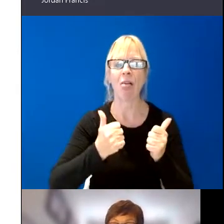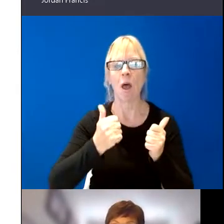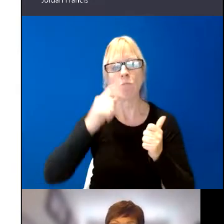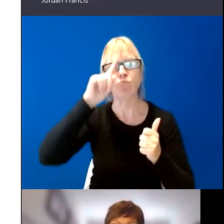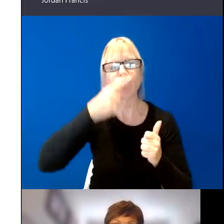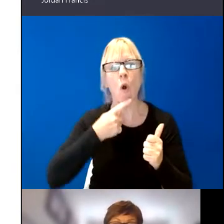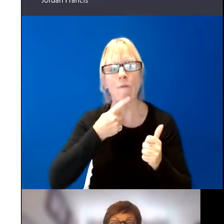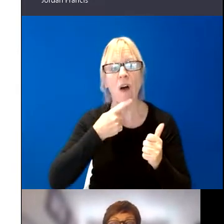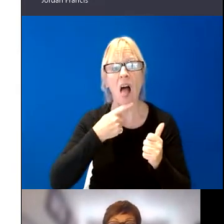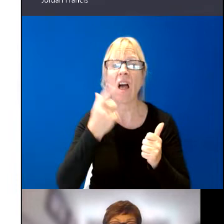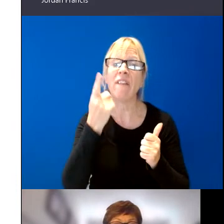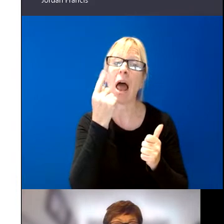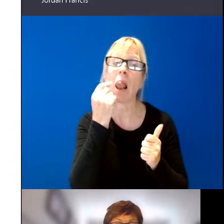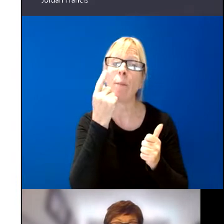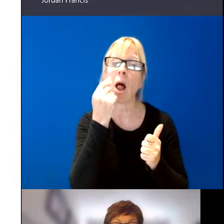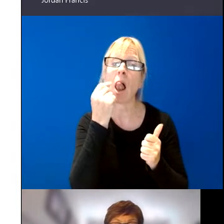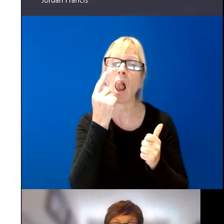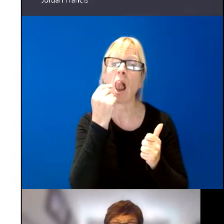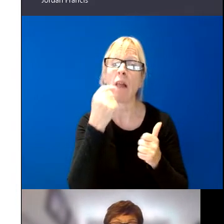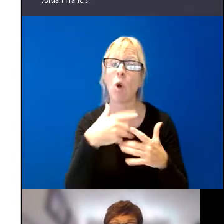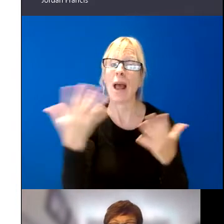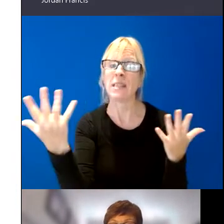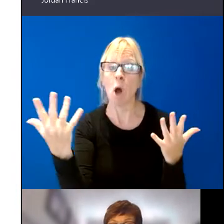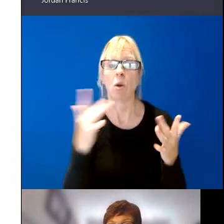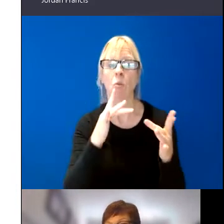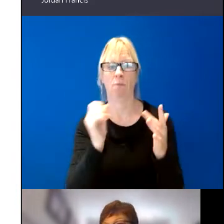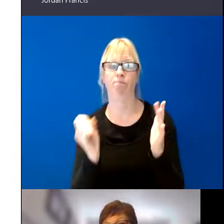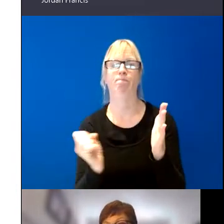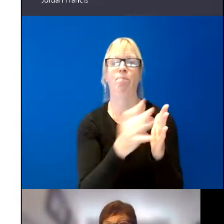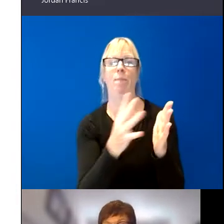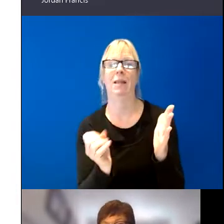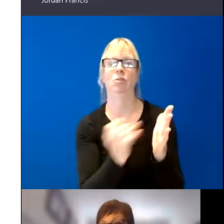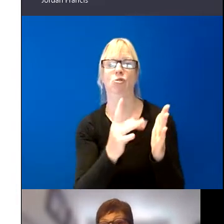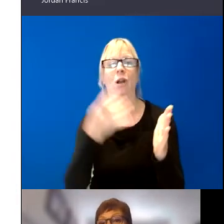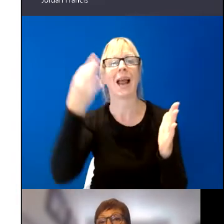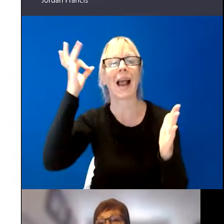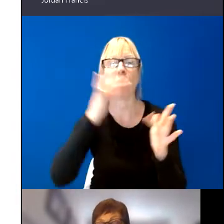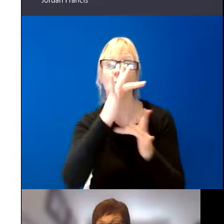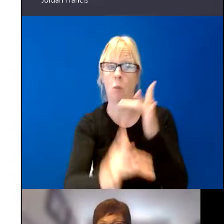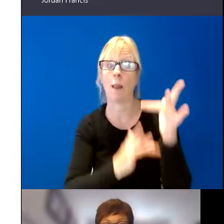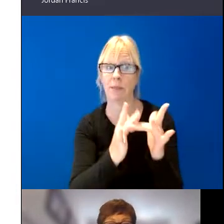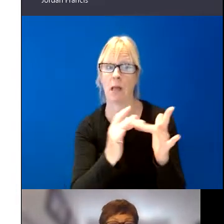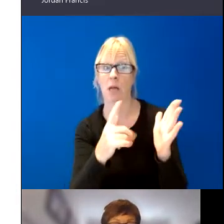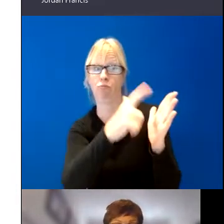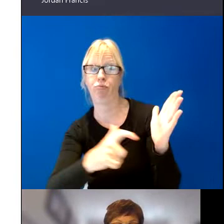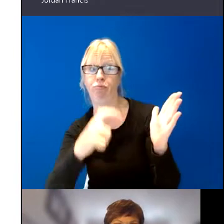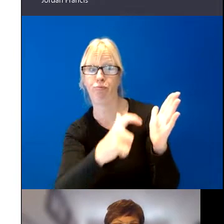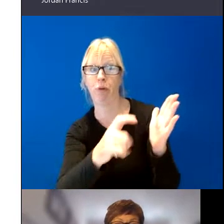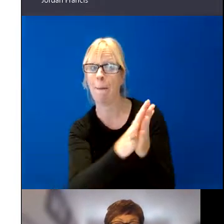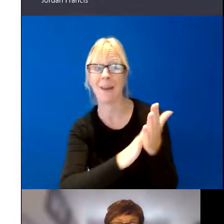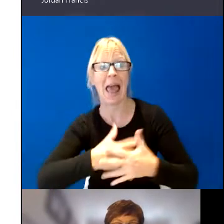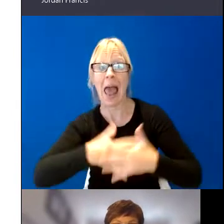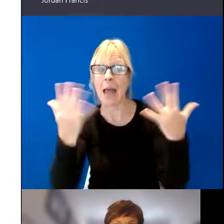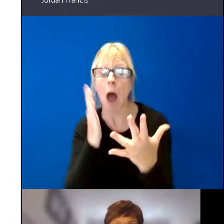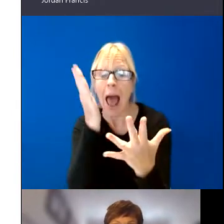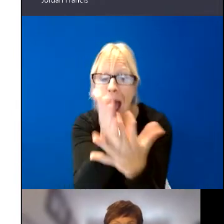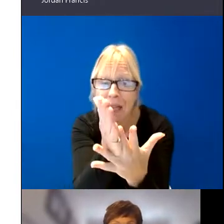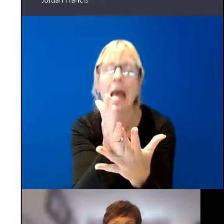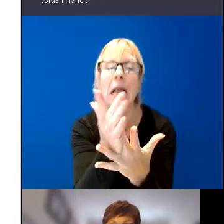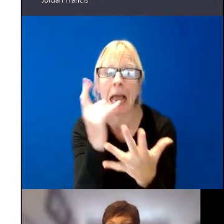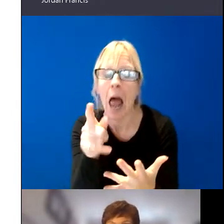useful. So they'll be published on the council's website, and the idea is that they're there for anybody to access and anyone